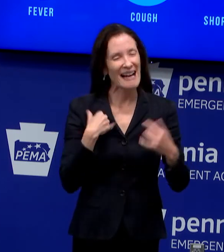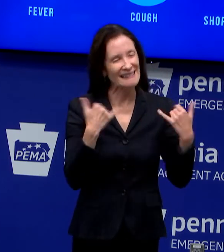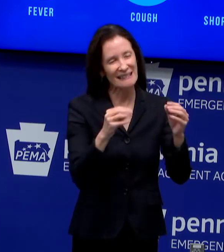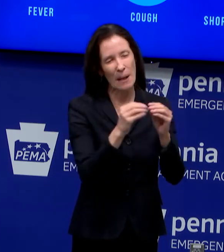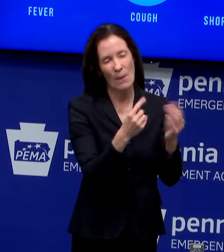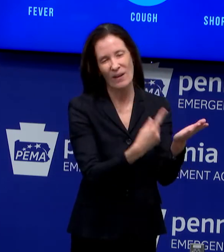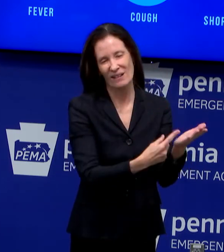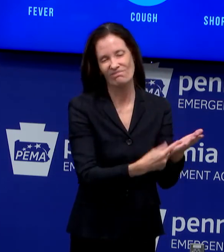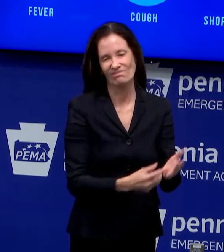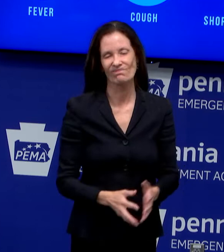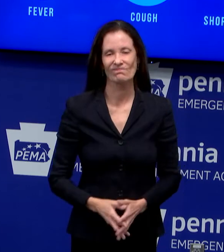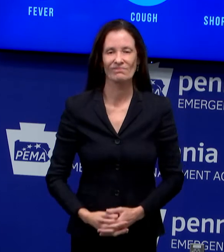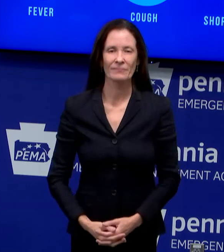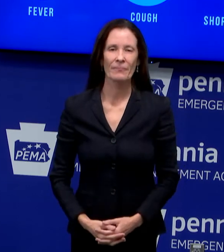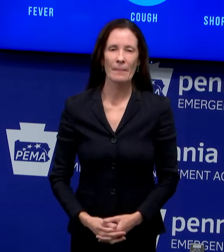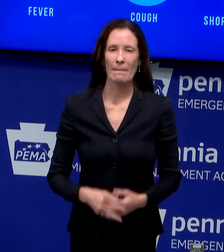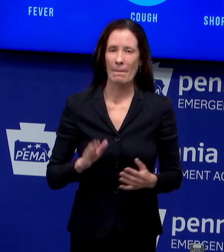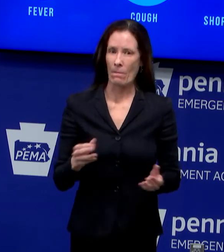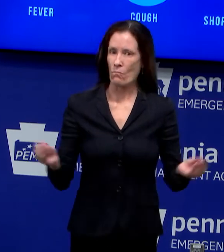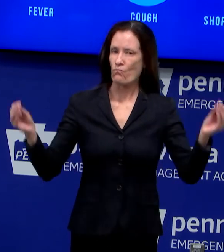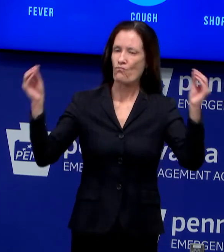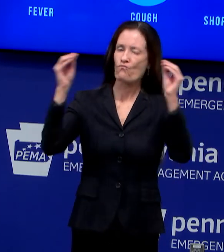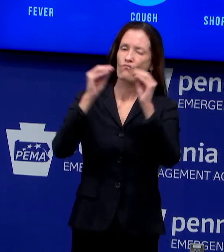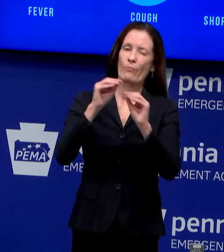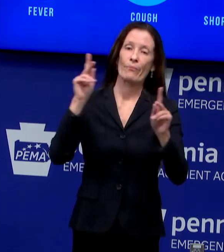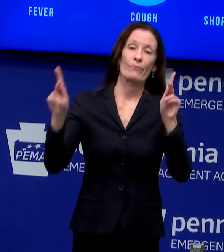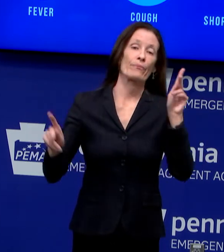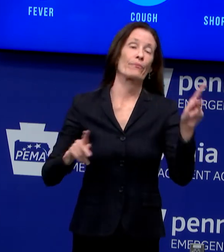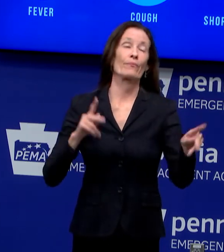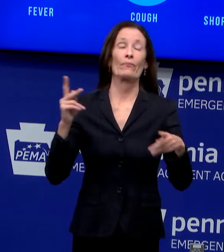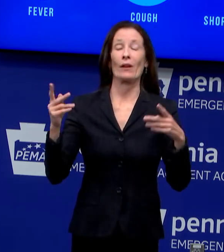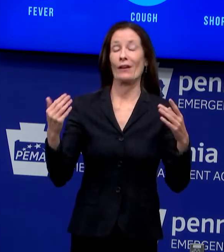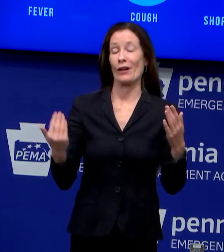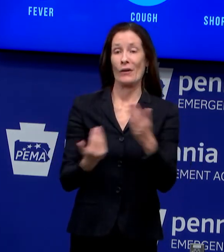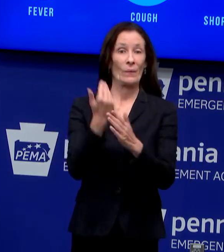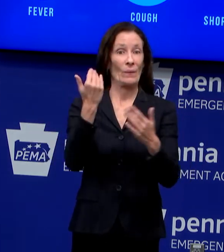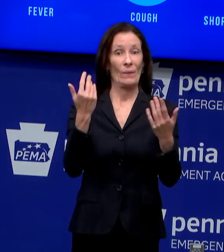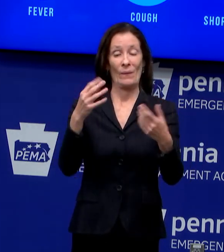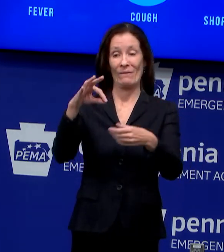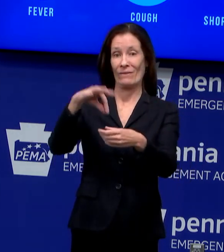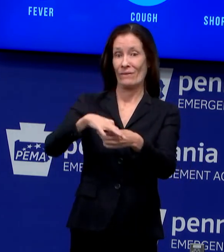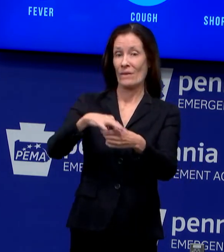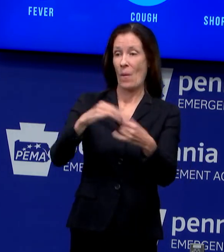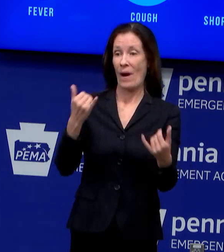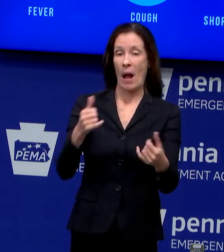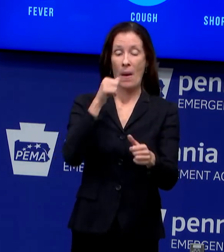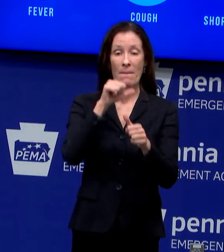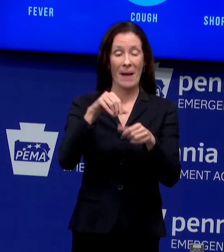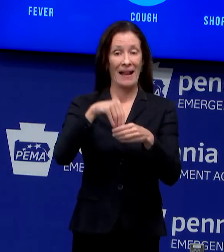big surge in this new kind of vote. Secretary, you want to add to that?